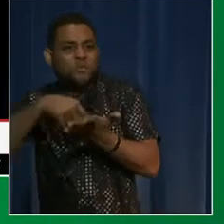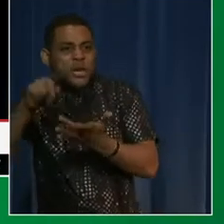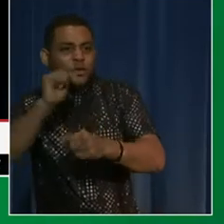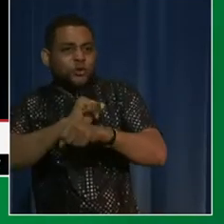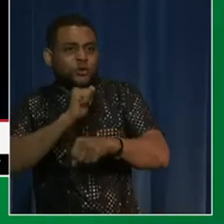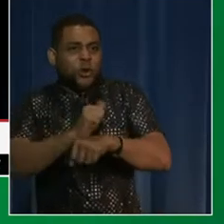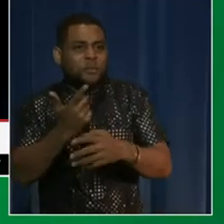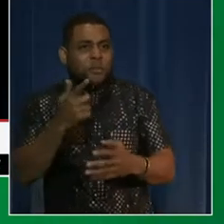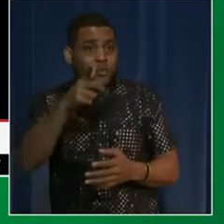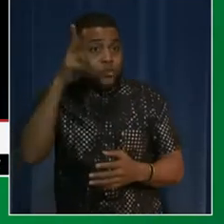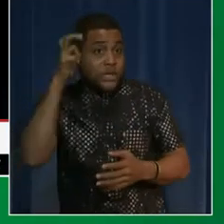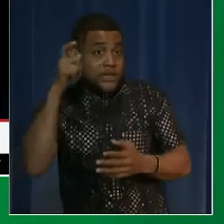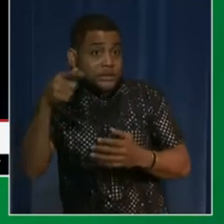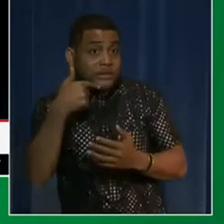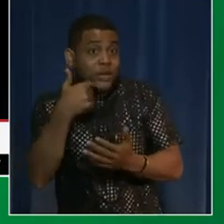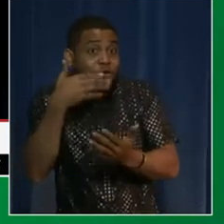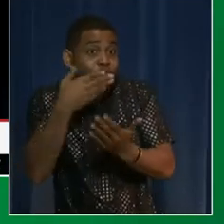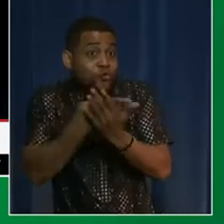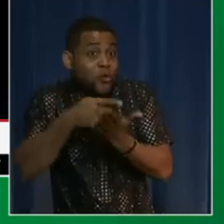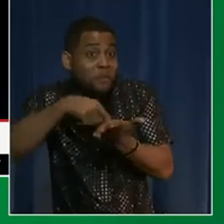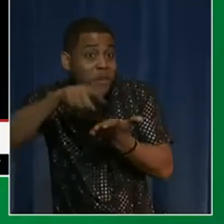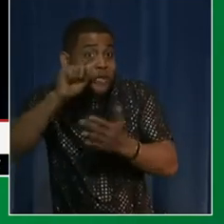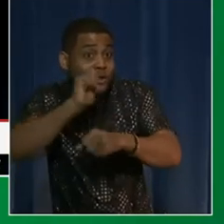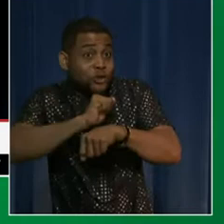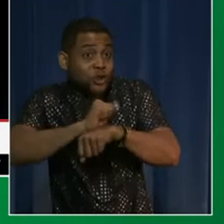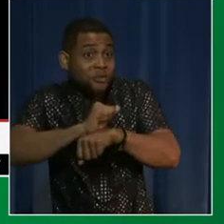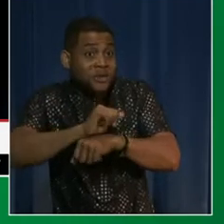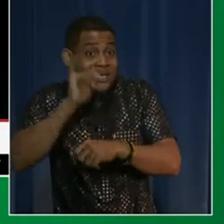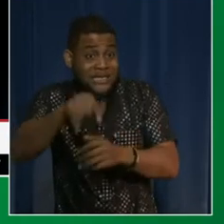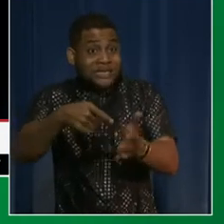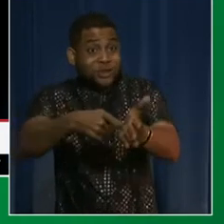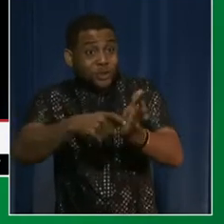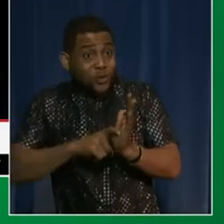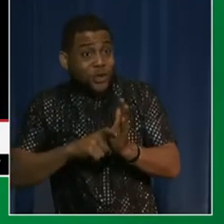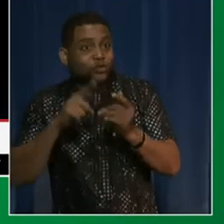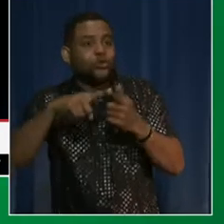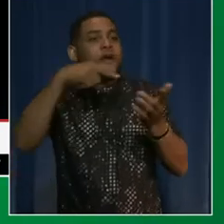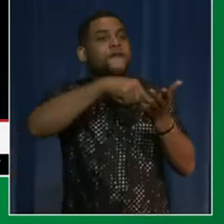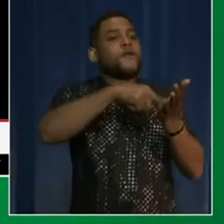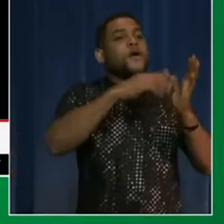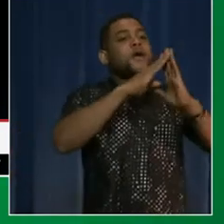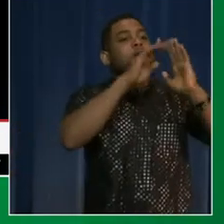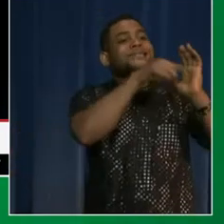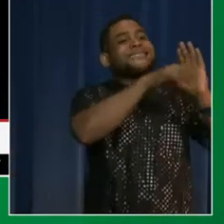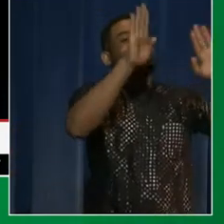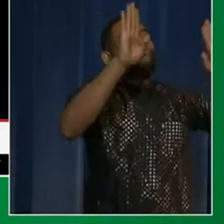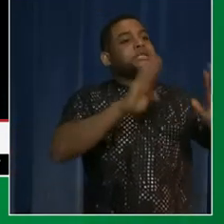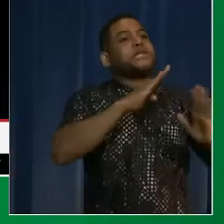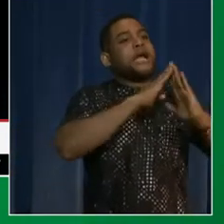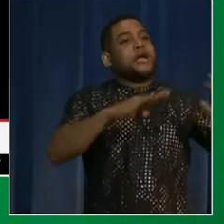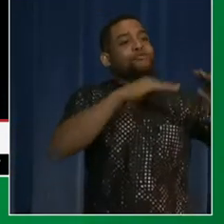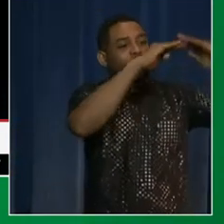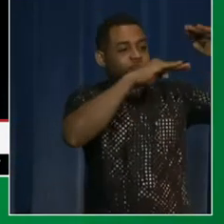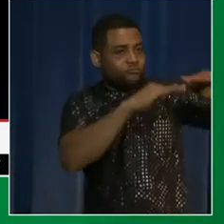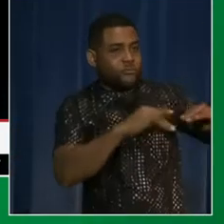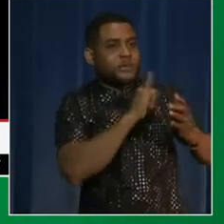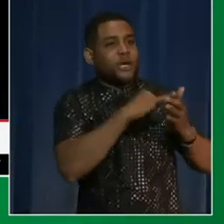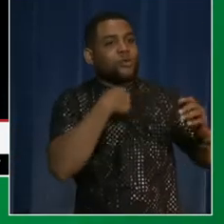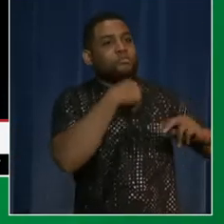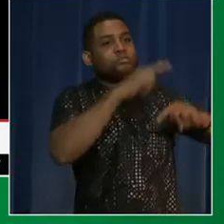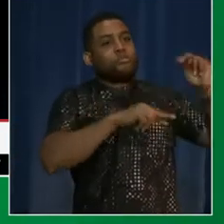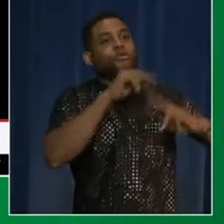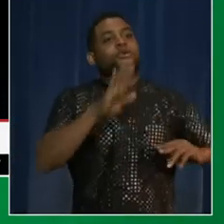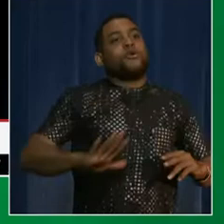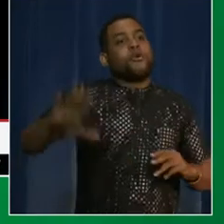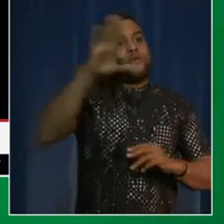it takes good paying jobs to afford these great housing units that we're going to build across the city. And that's why